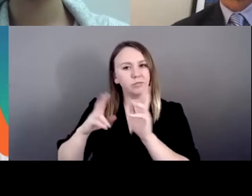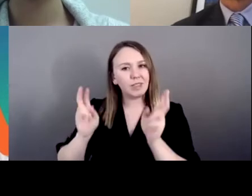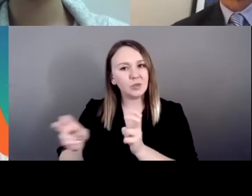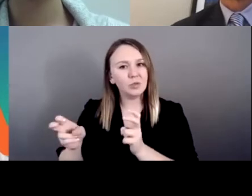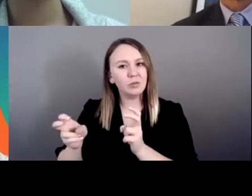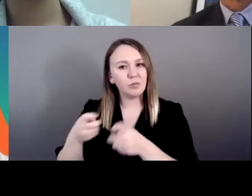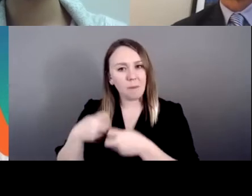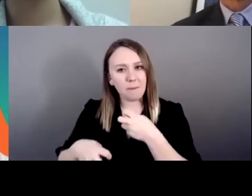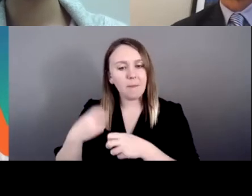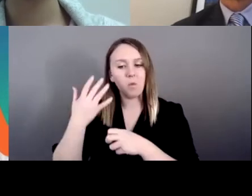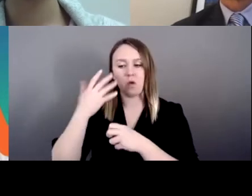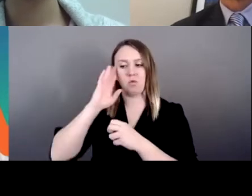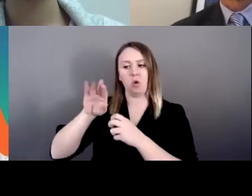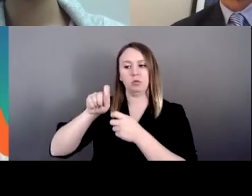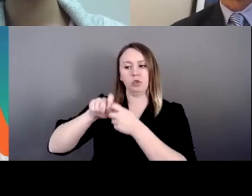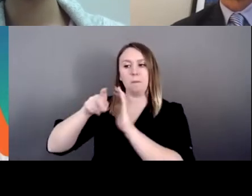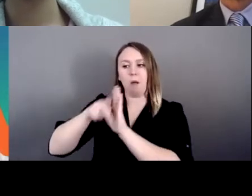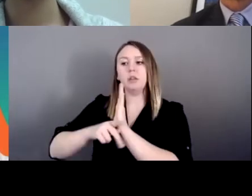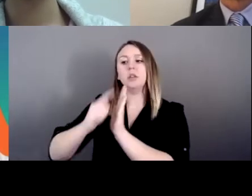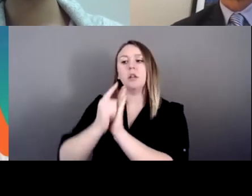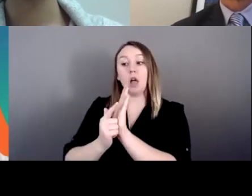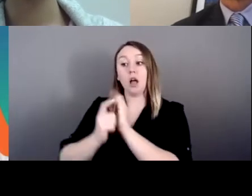example, a really great example of this is,